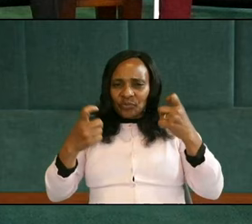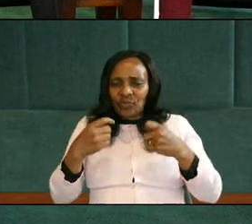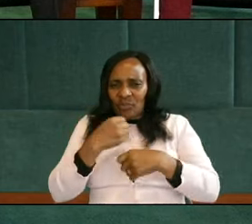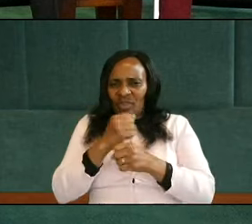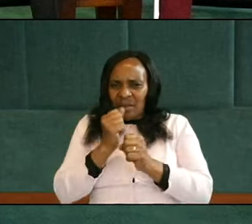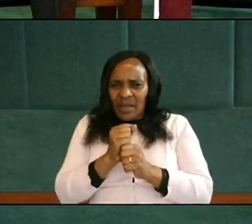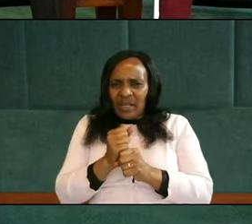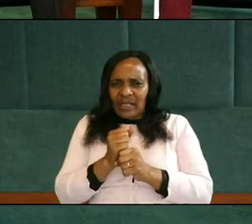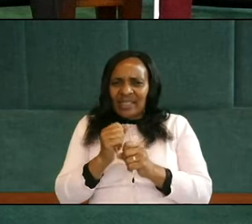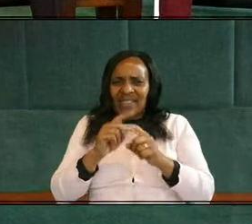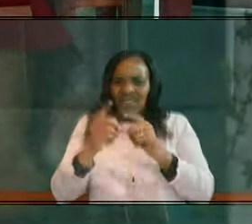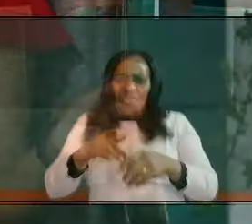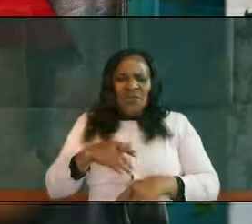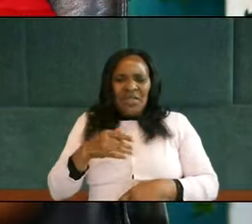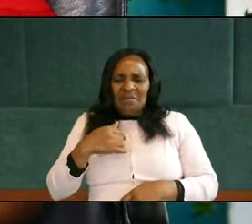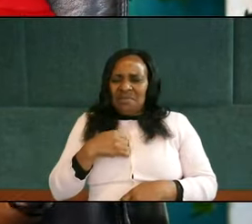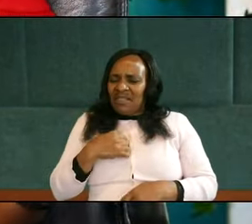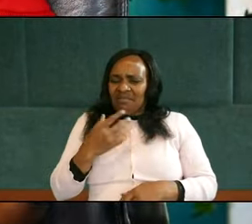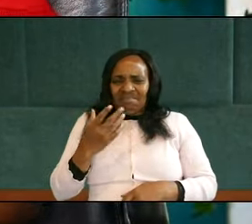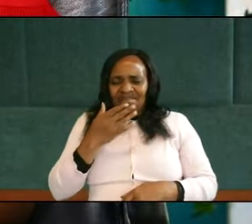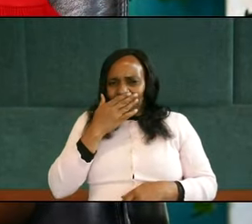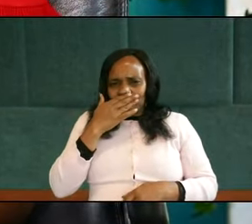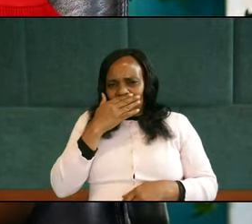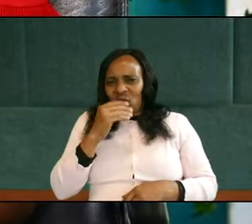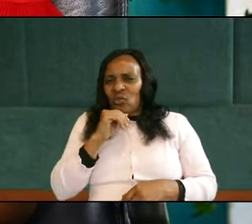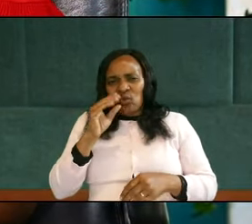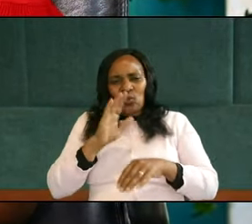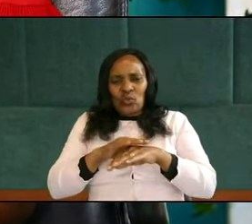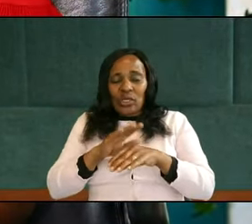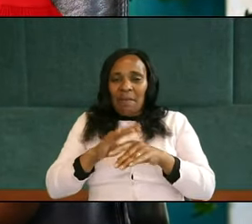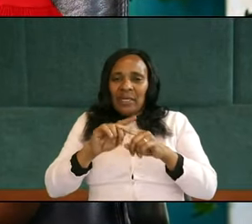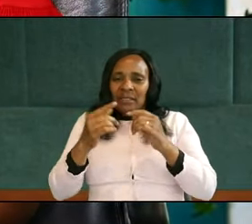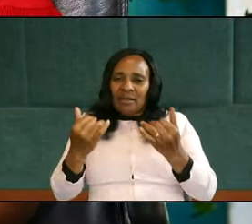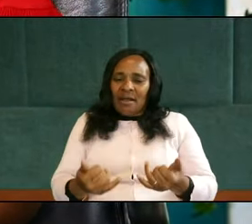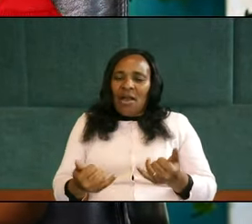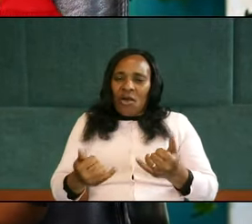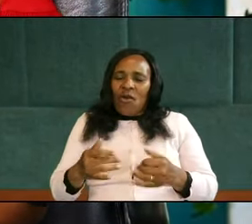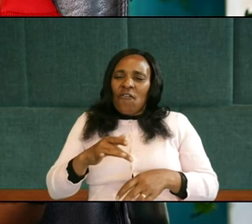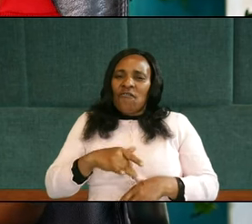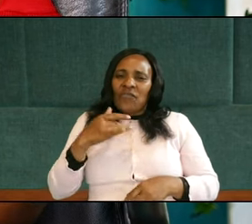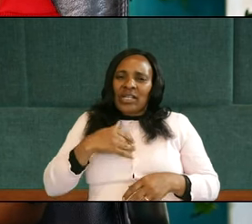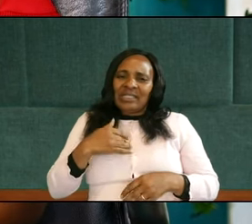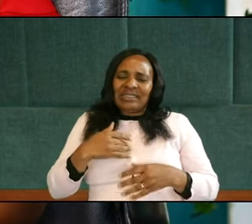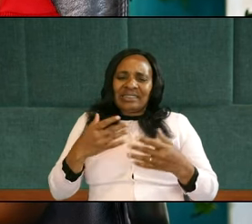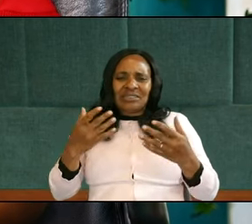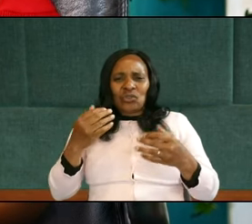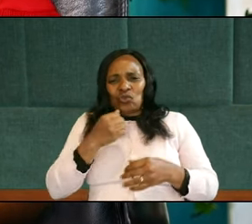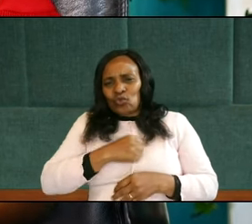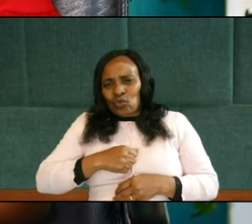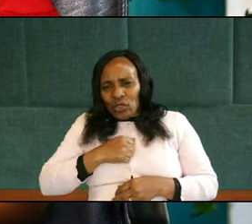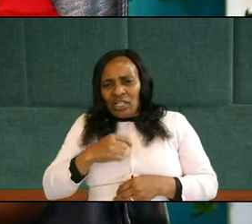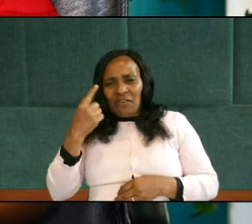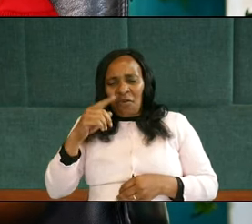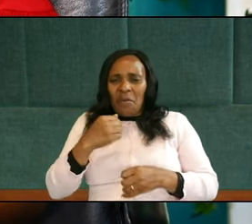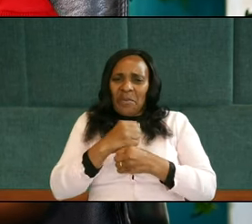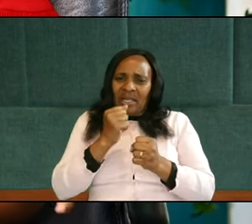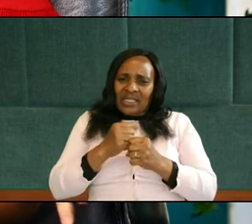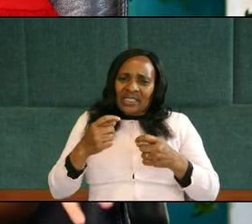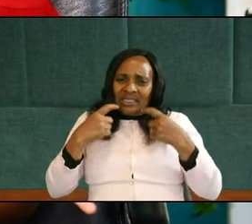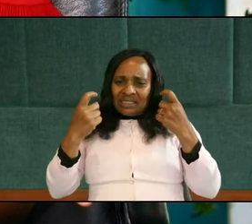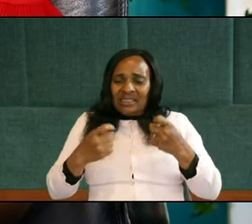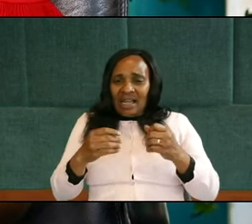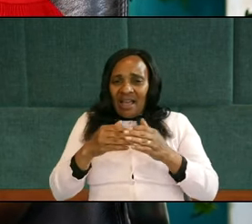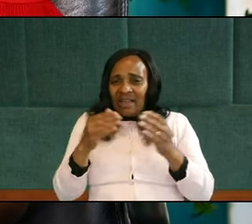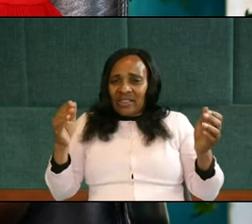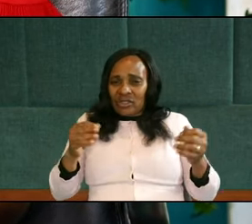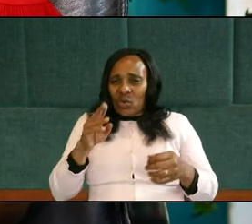and then you feel like, wow, I've really hurt. Now, in this case, it would have been, he would have felt guilty and sorry for committing that sin against Uriah.